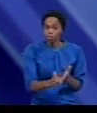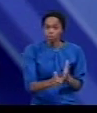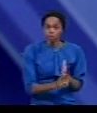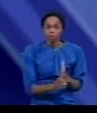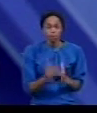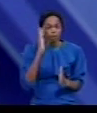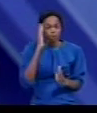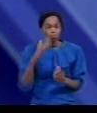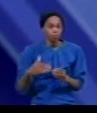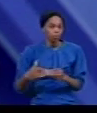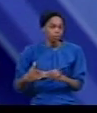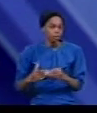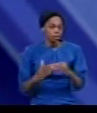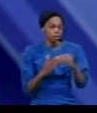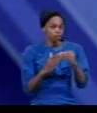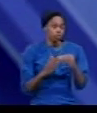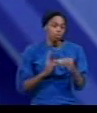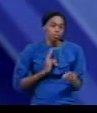heaven.